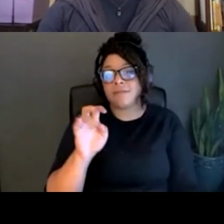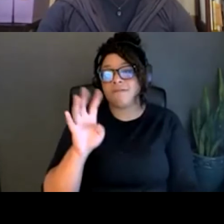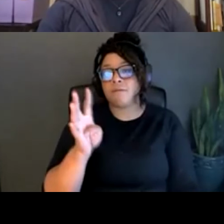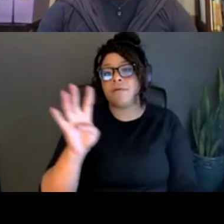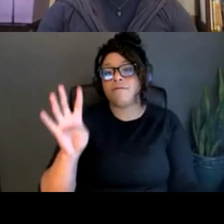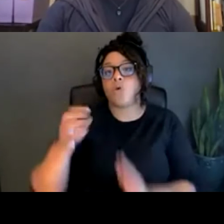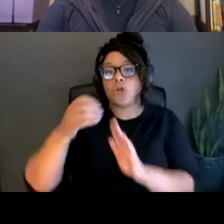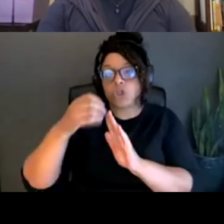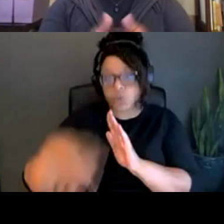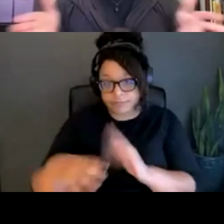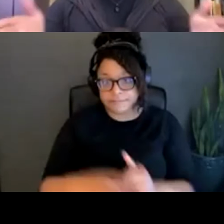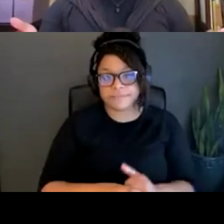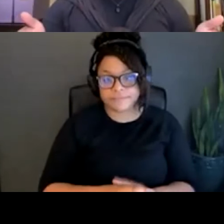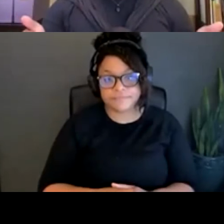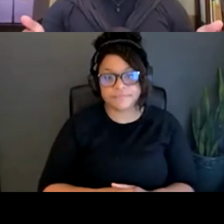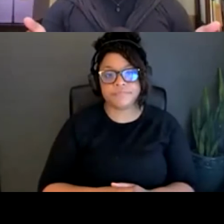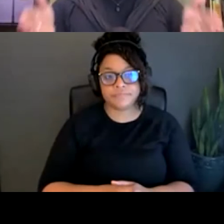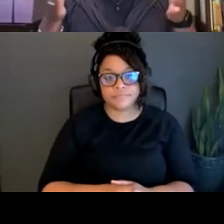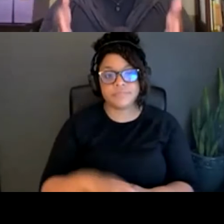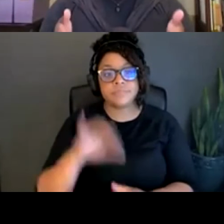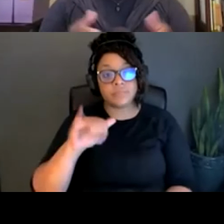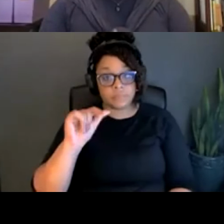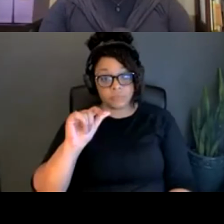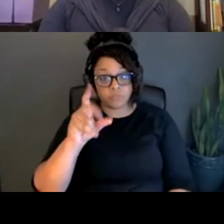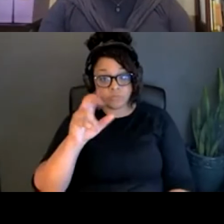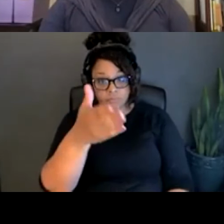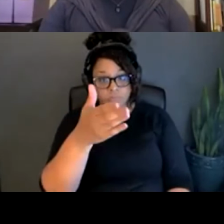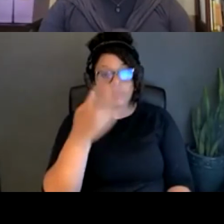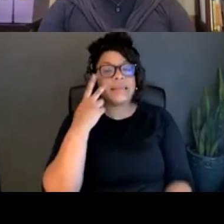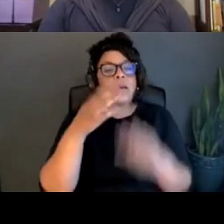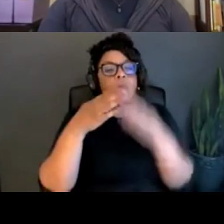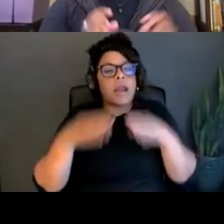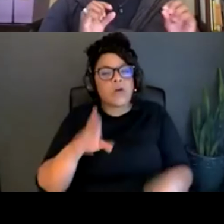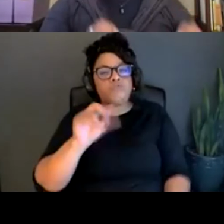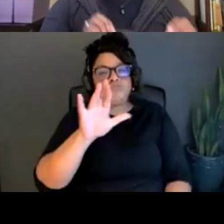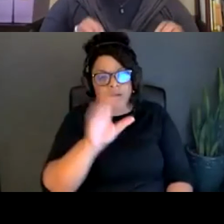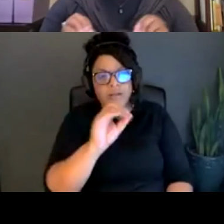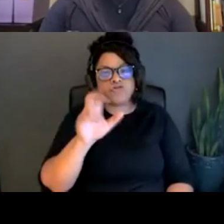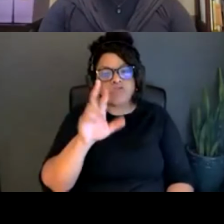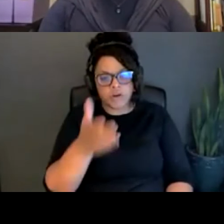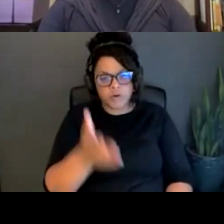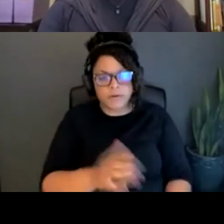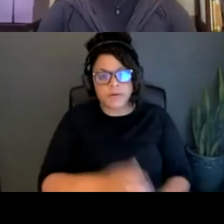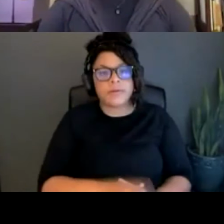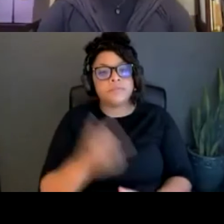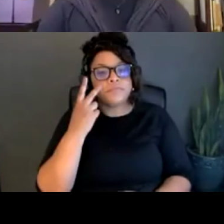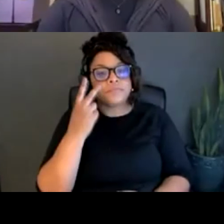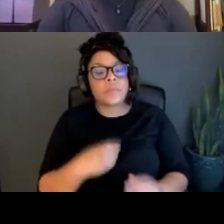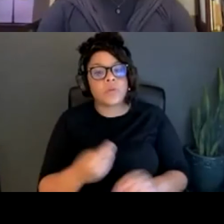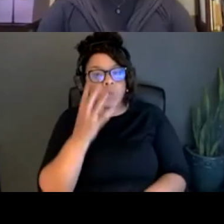50,035,744 students. And so again, the gender is here in the breakdown of race. And so while we see that white